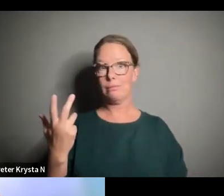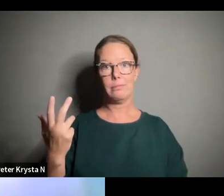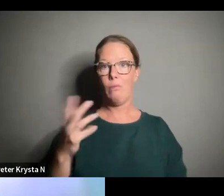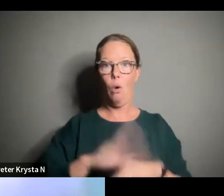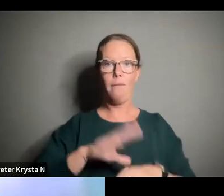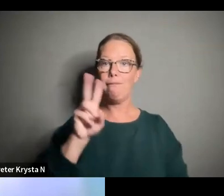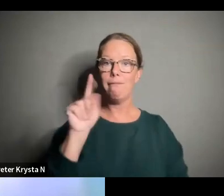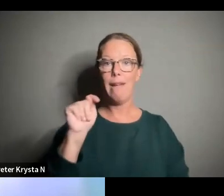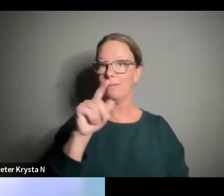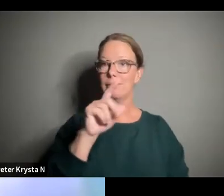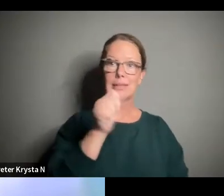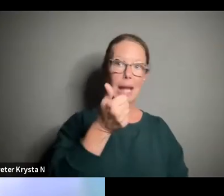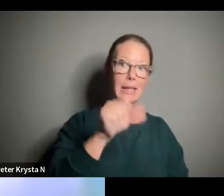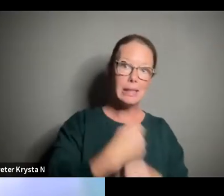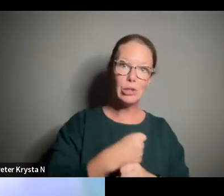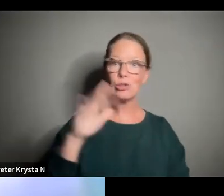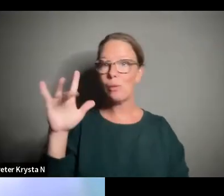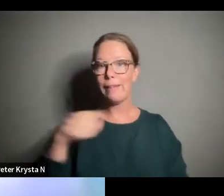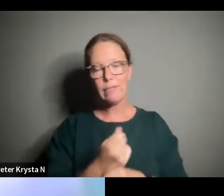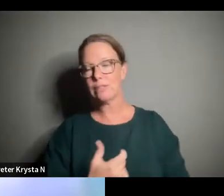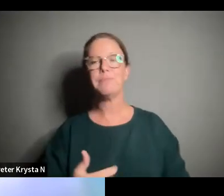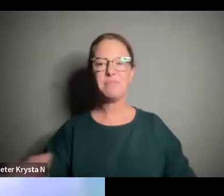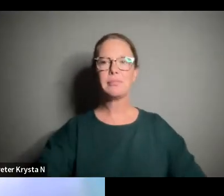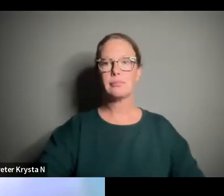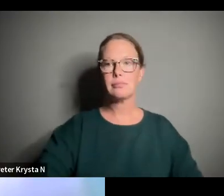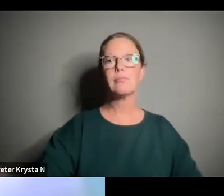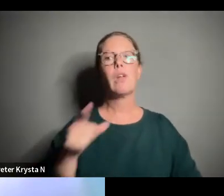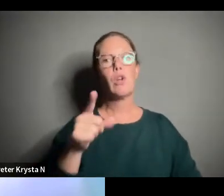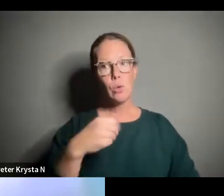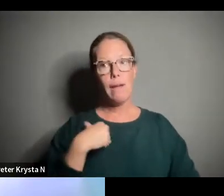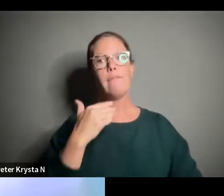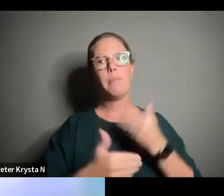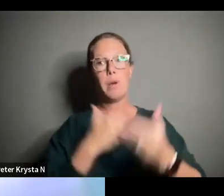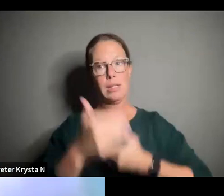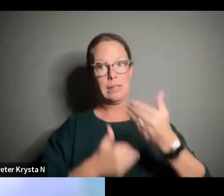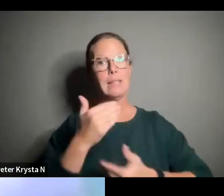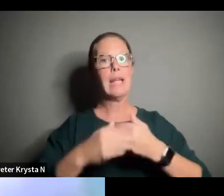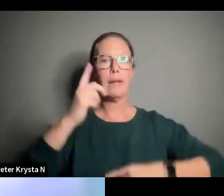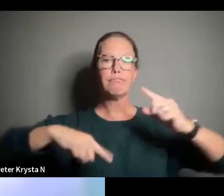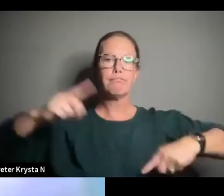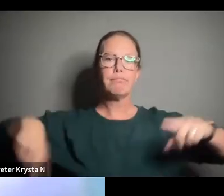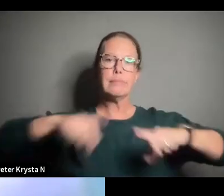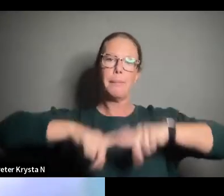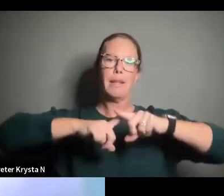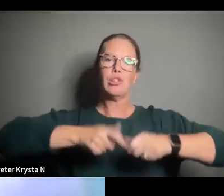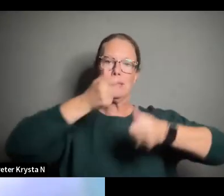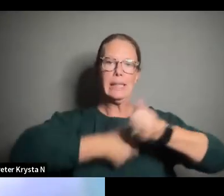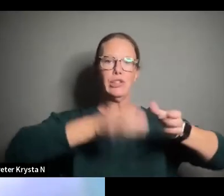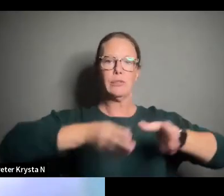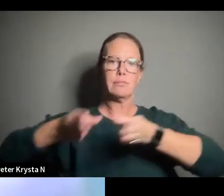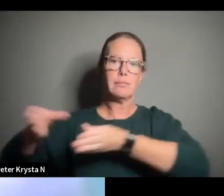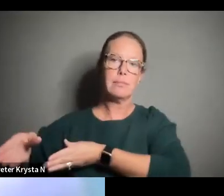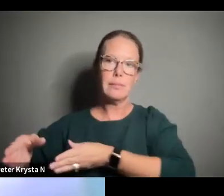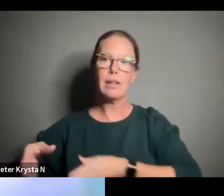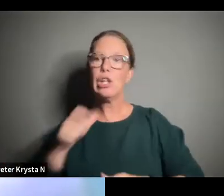25 years. So you have a process and it's variable for everyone. So it's not like you put this in and